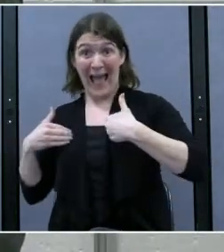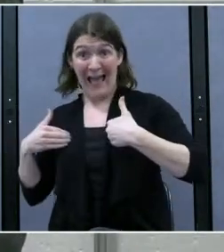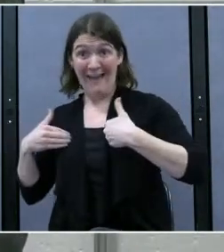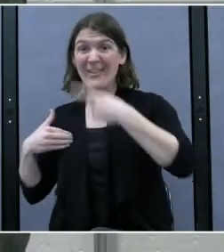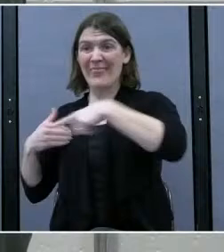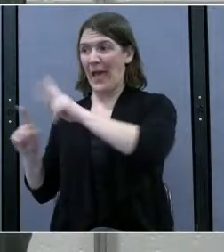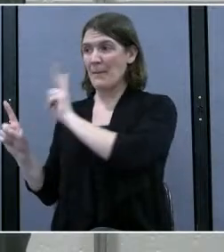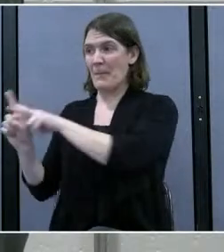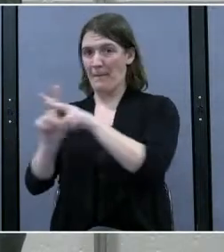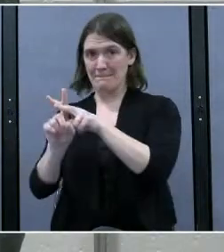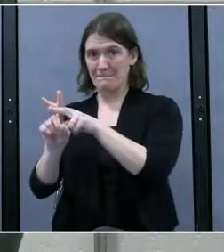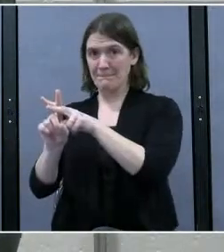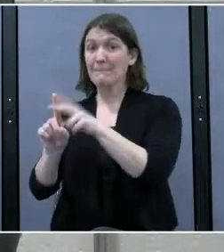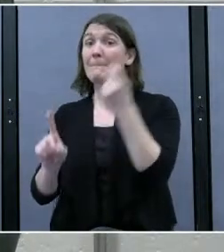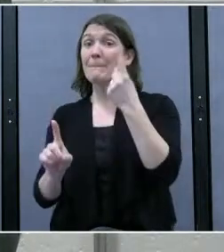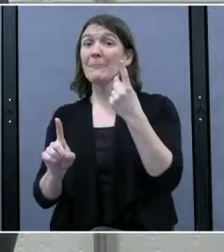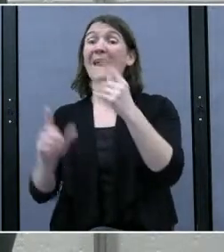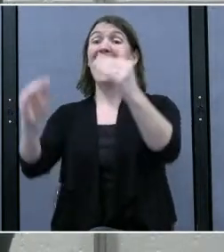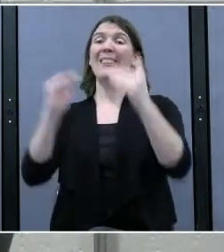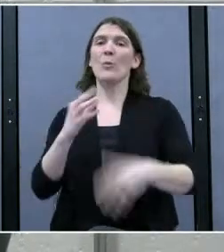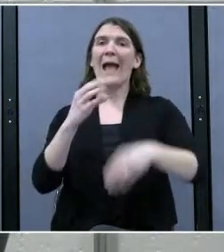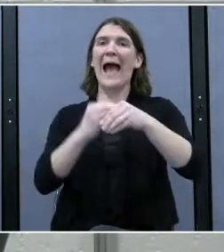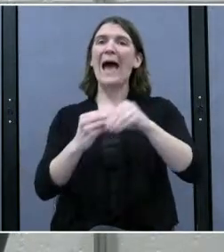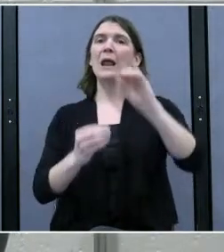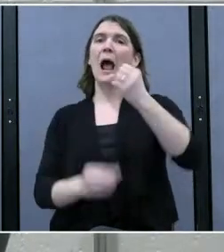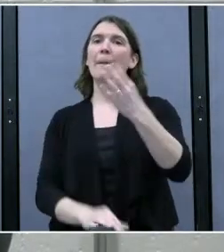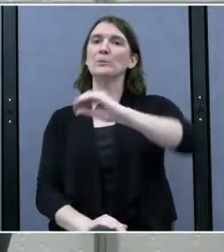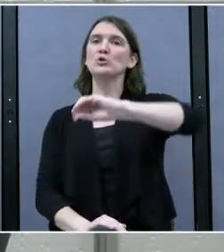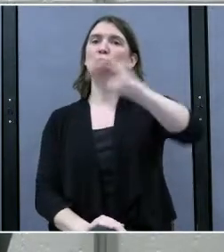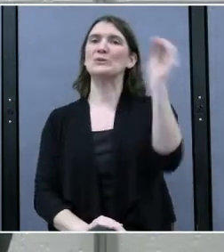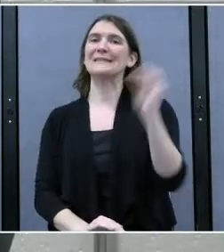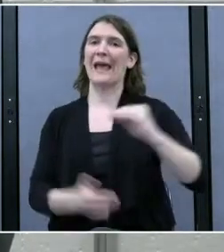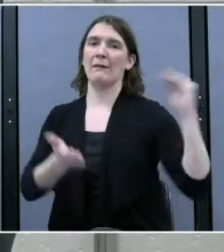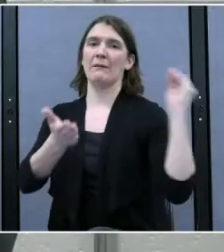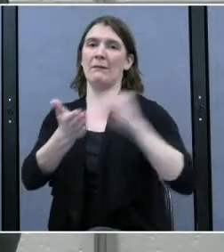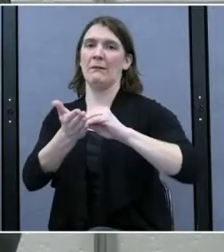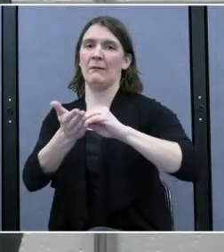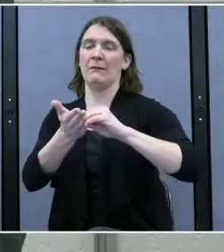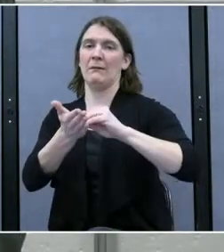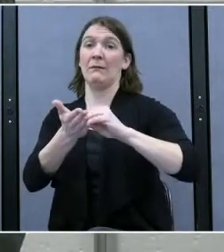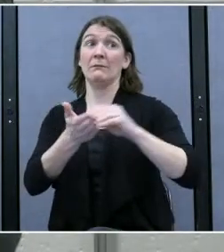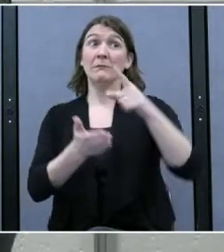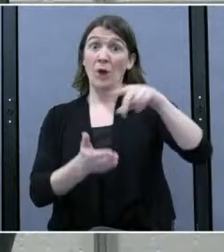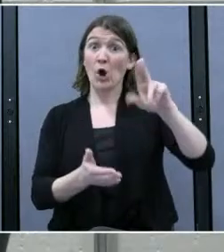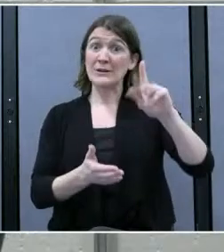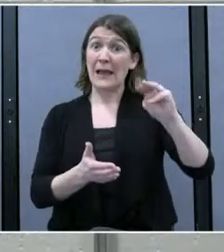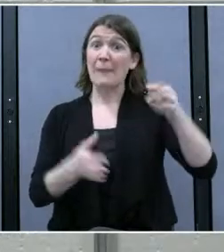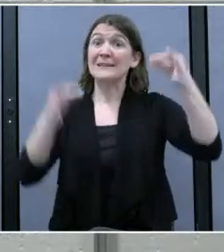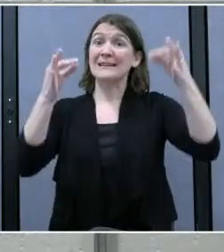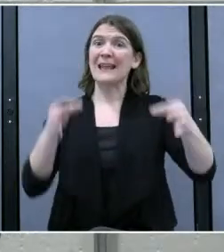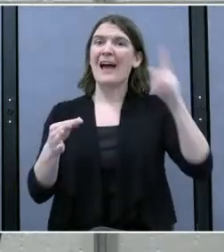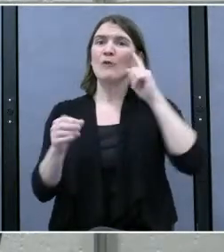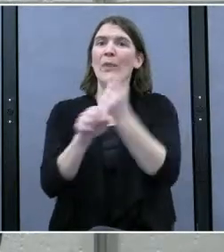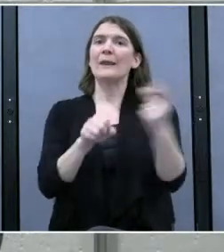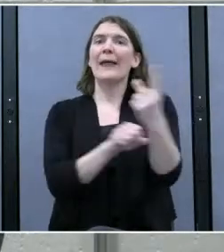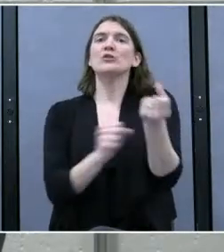the percentage of the budget was going to be determined at town meeting for the next